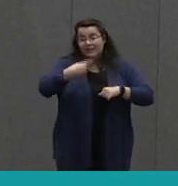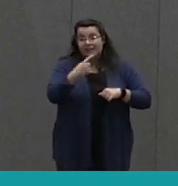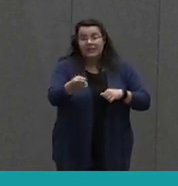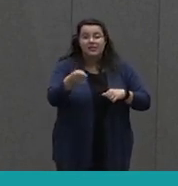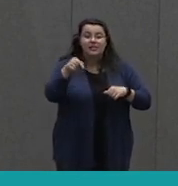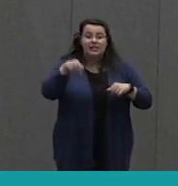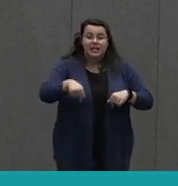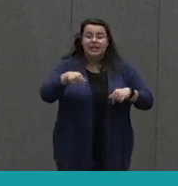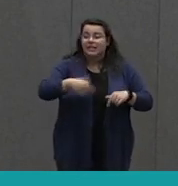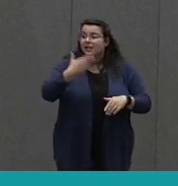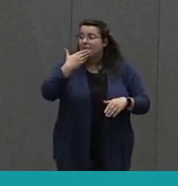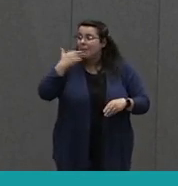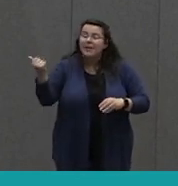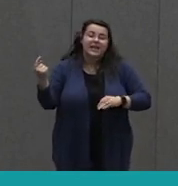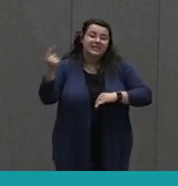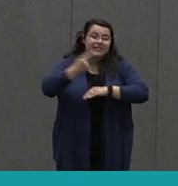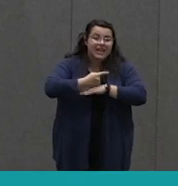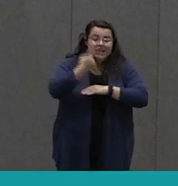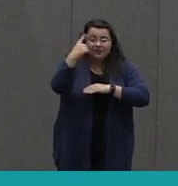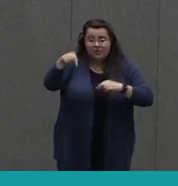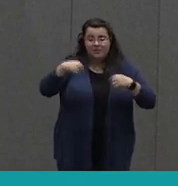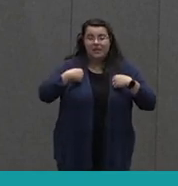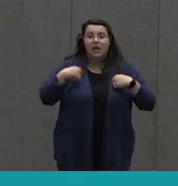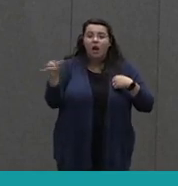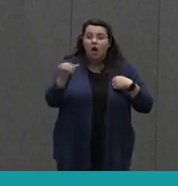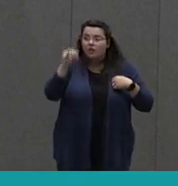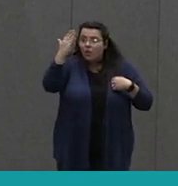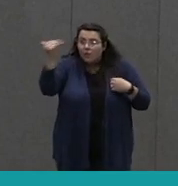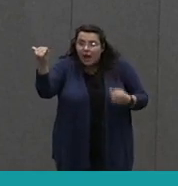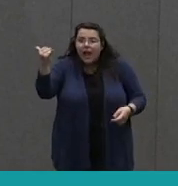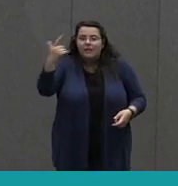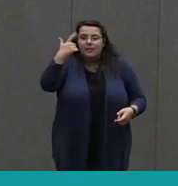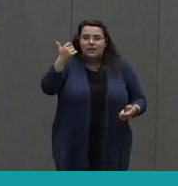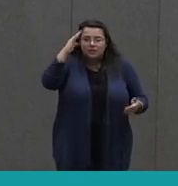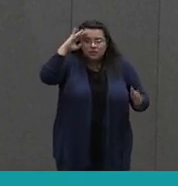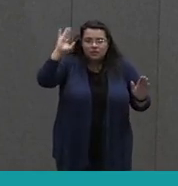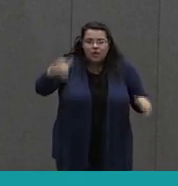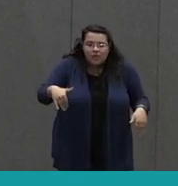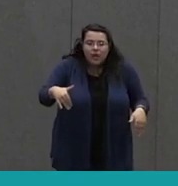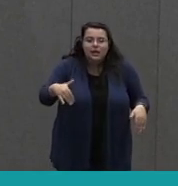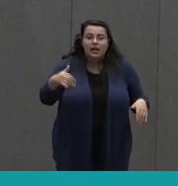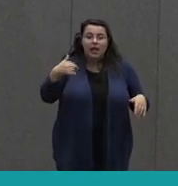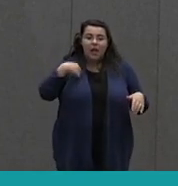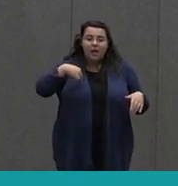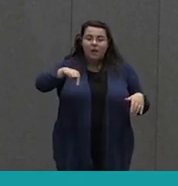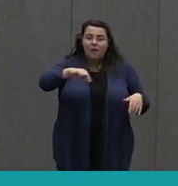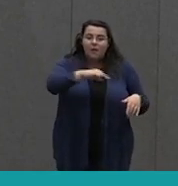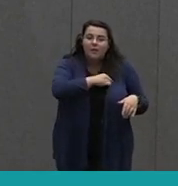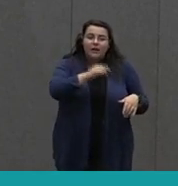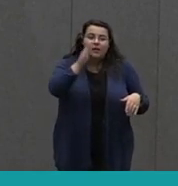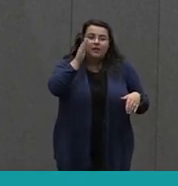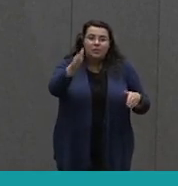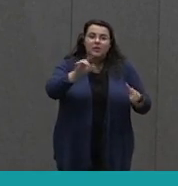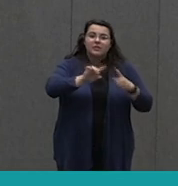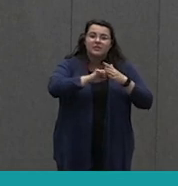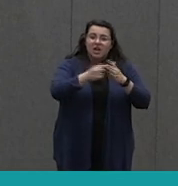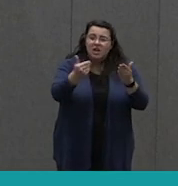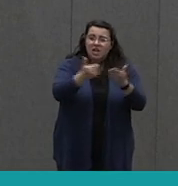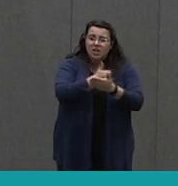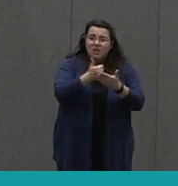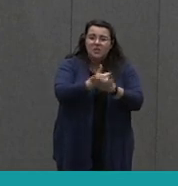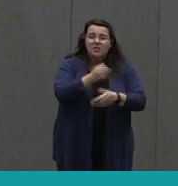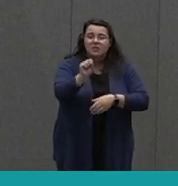your slide, and you just make like a tall slide with like a ladder to climb up, and then the slide that just goes down.